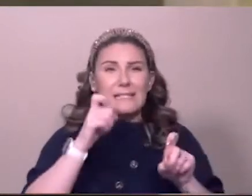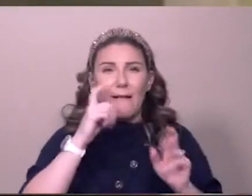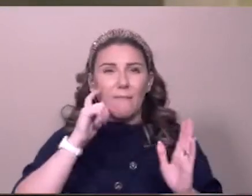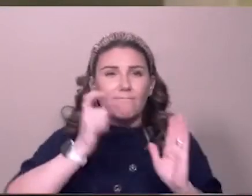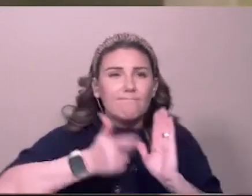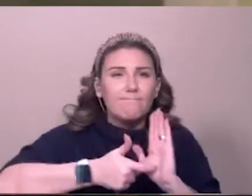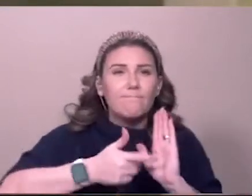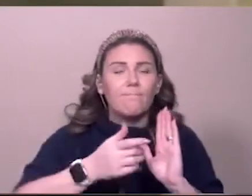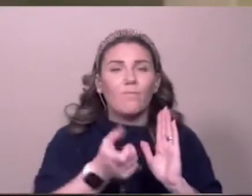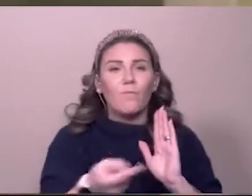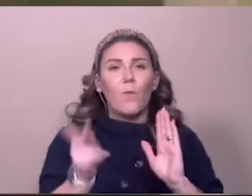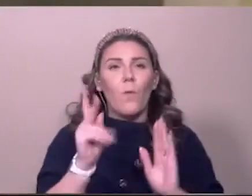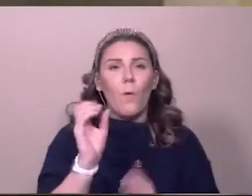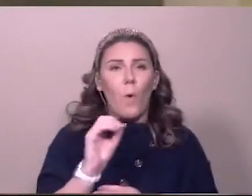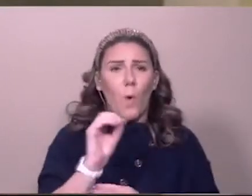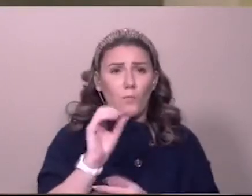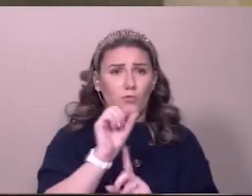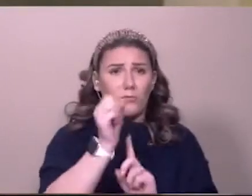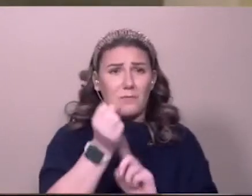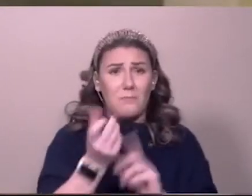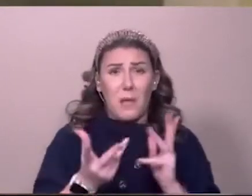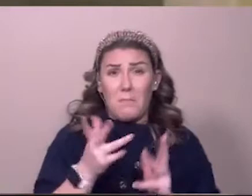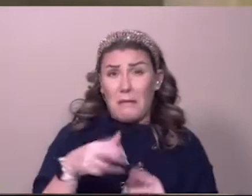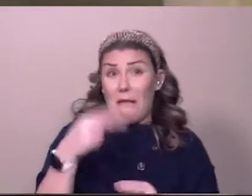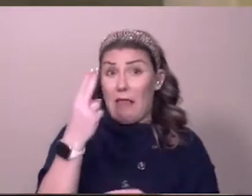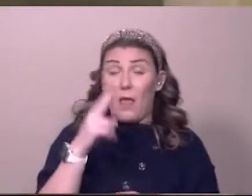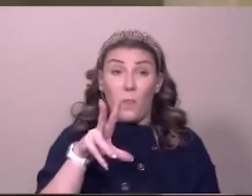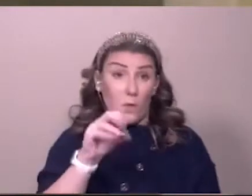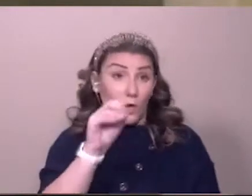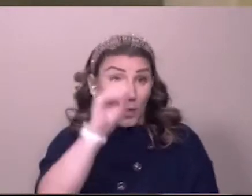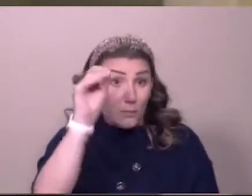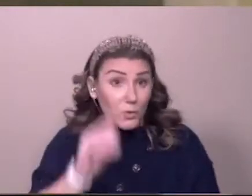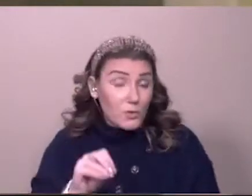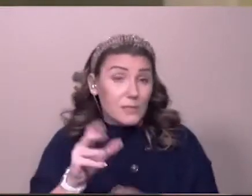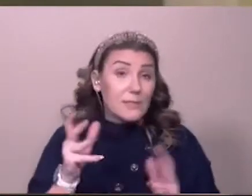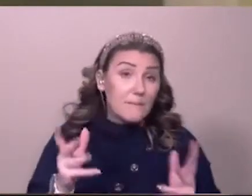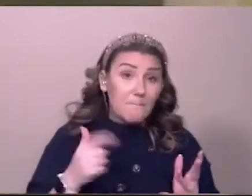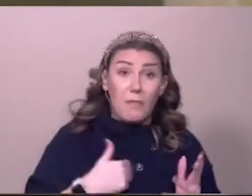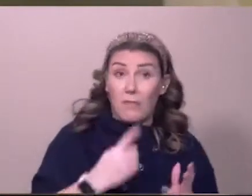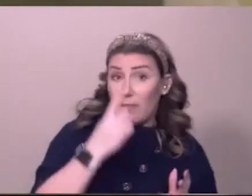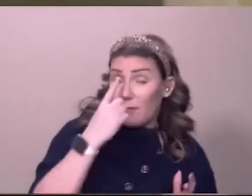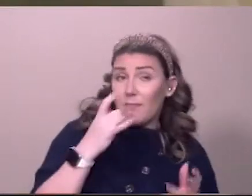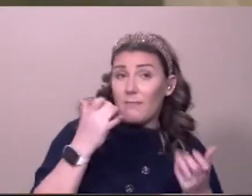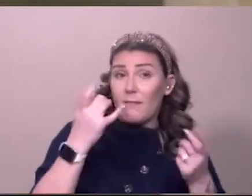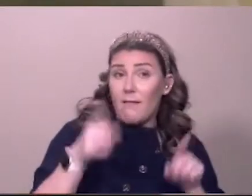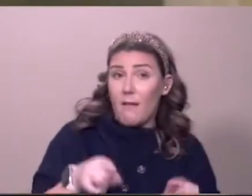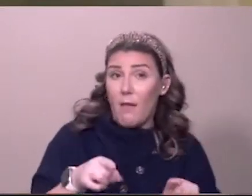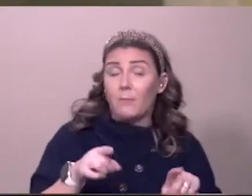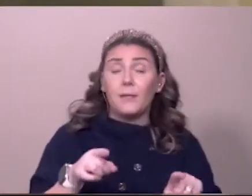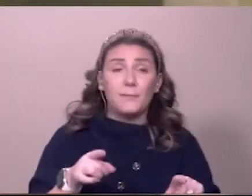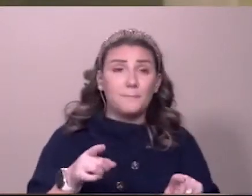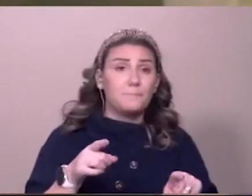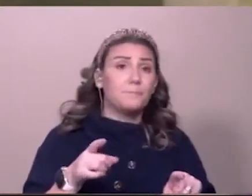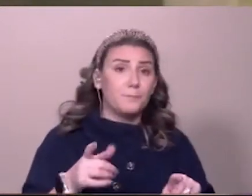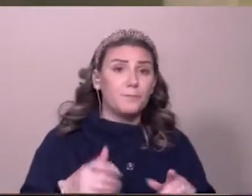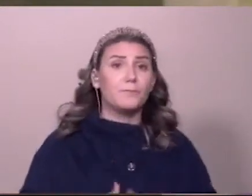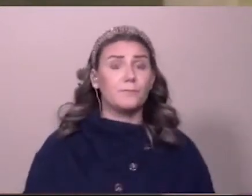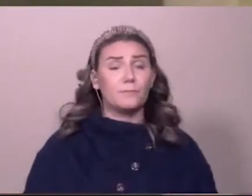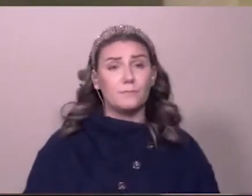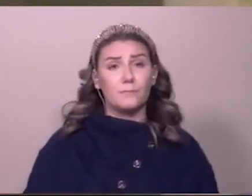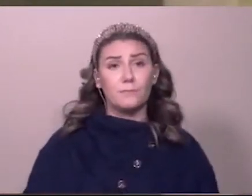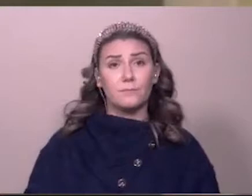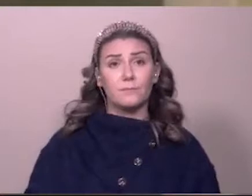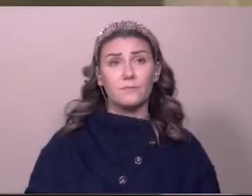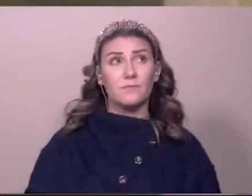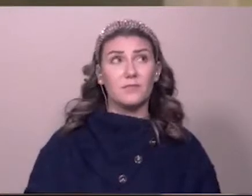of the Omicron cases, maybe as high as 30%. And I do think that is occurring, and it gives us